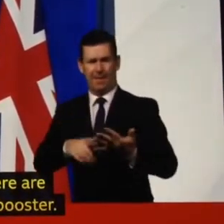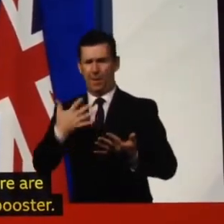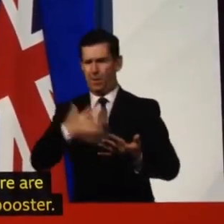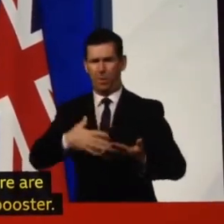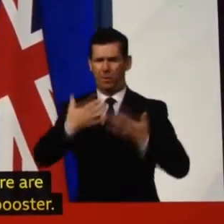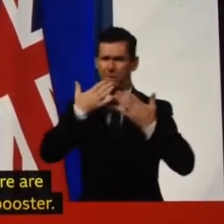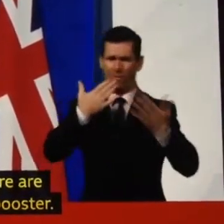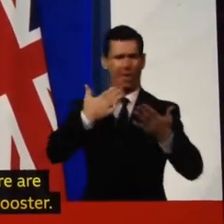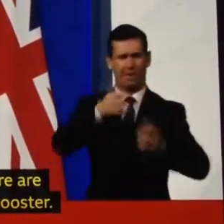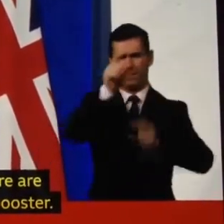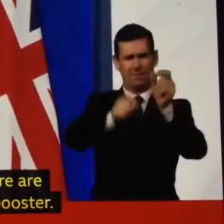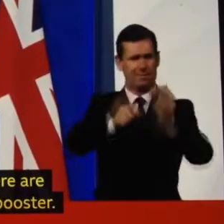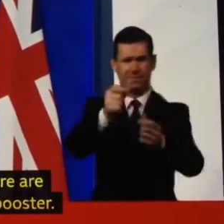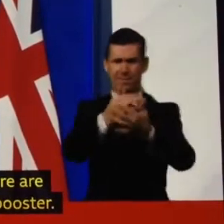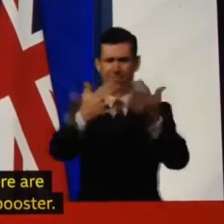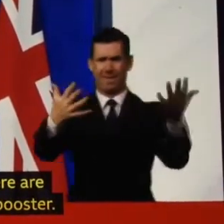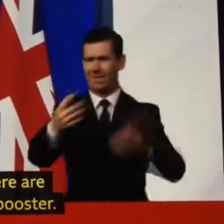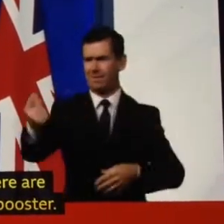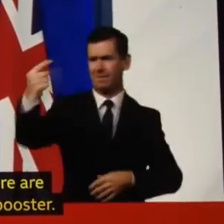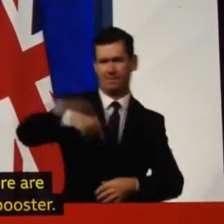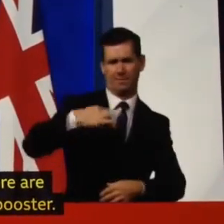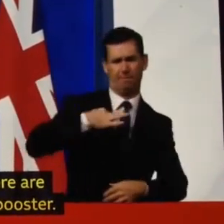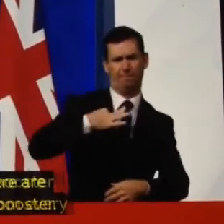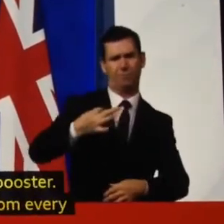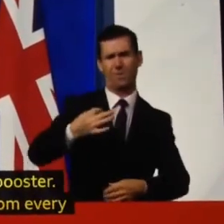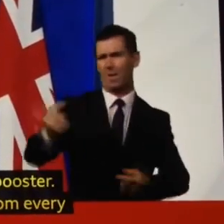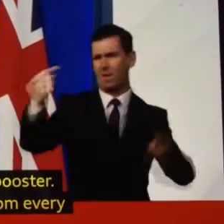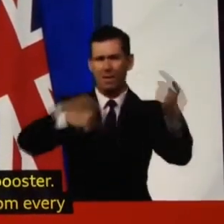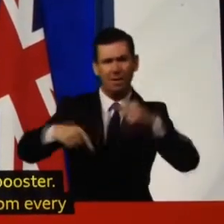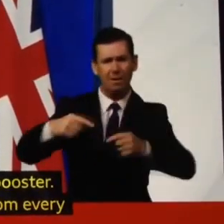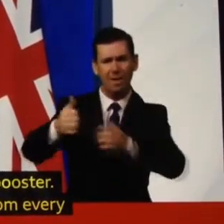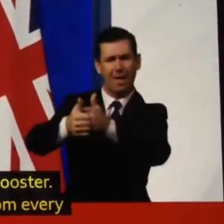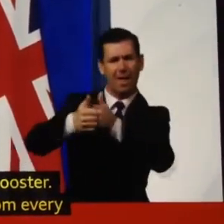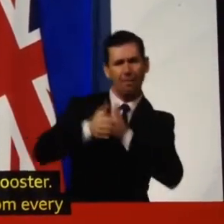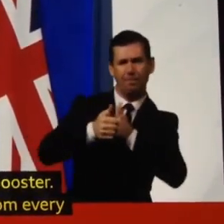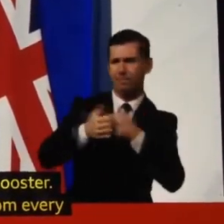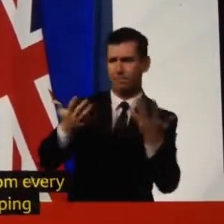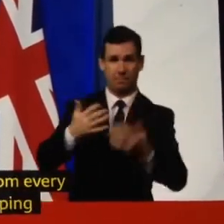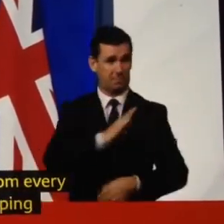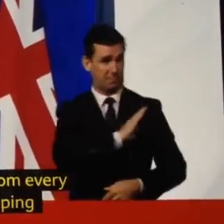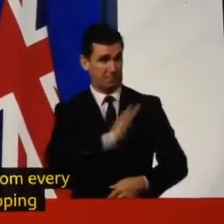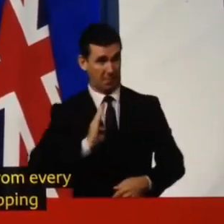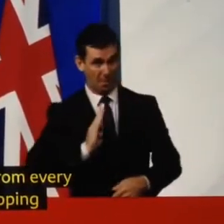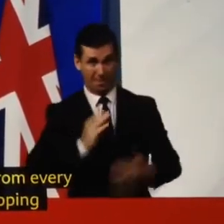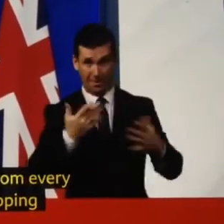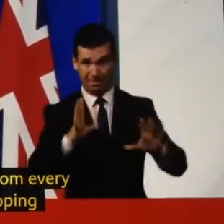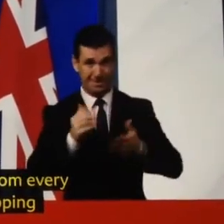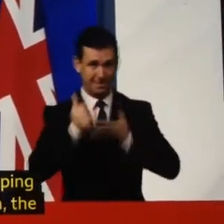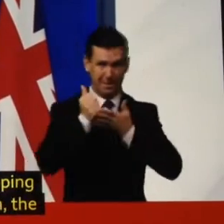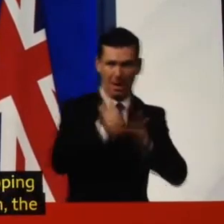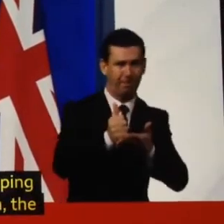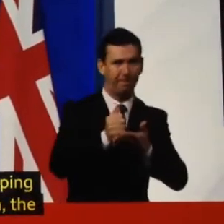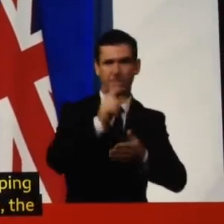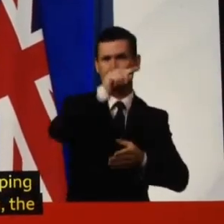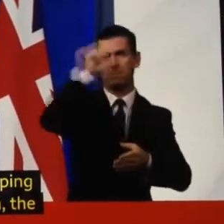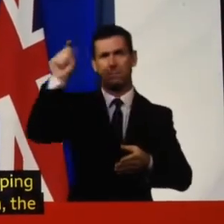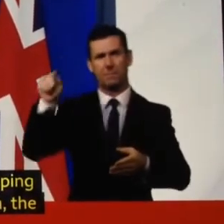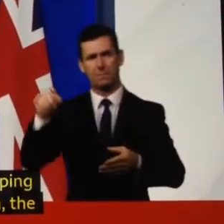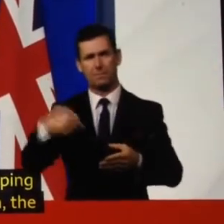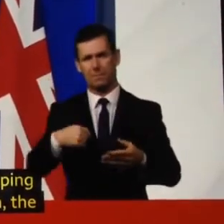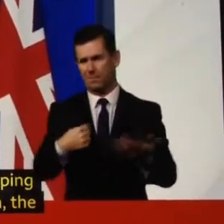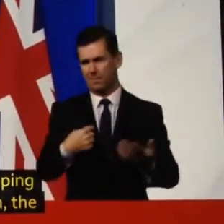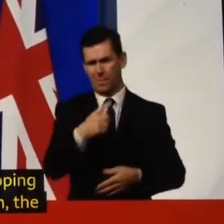who are stepping forward to support them. The military personnel deployed across every region of the country, including an additional